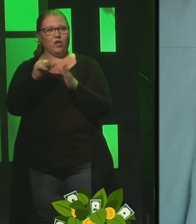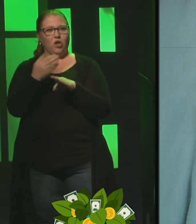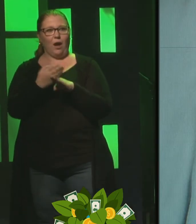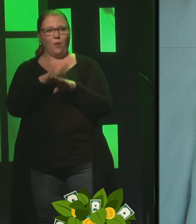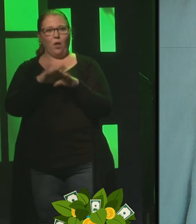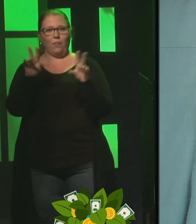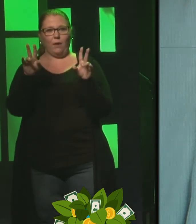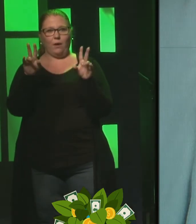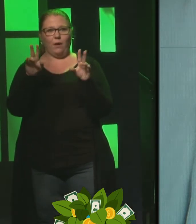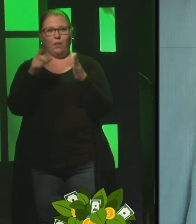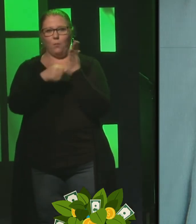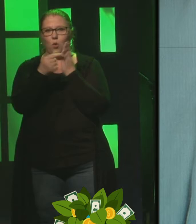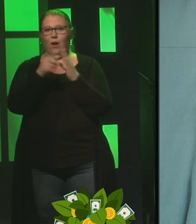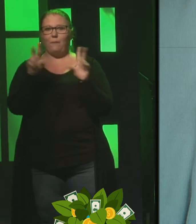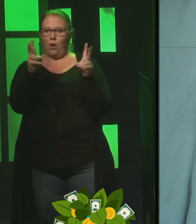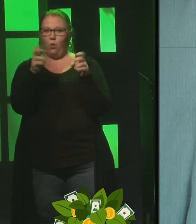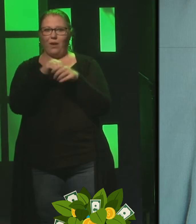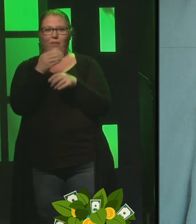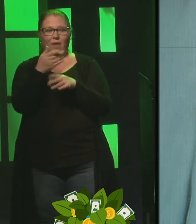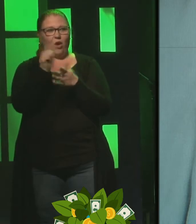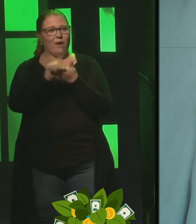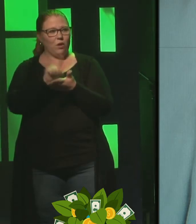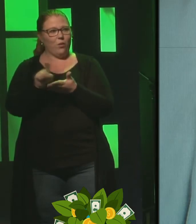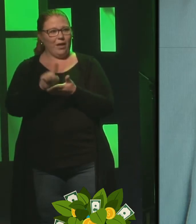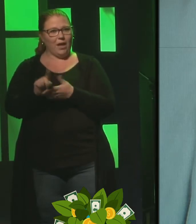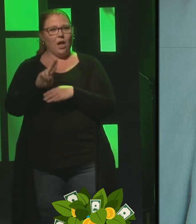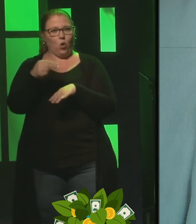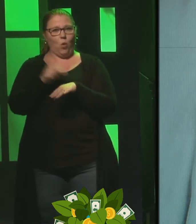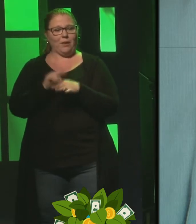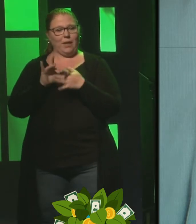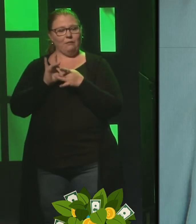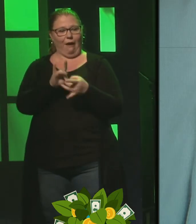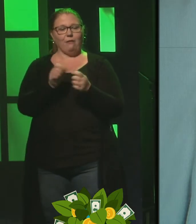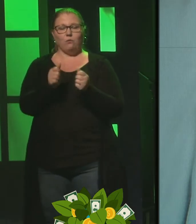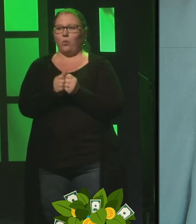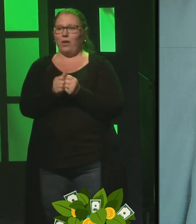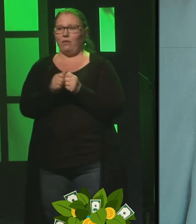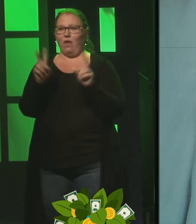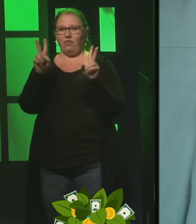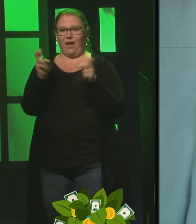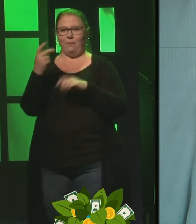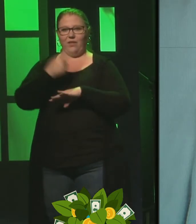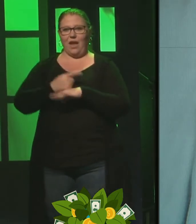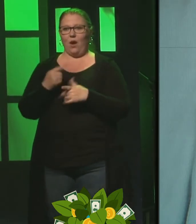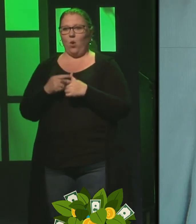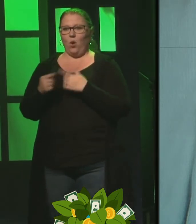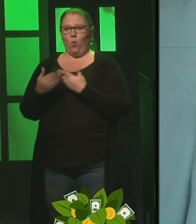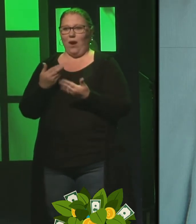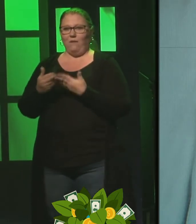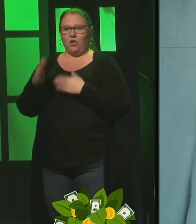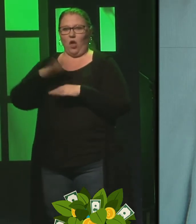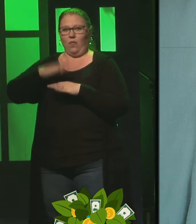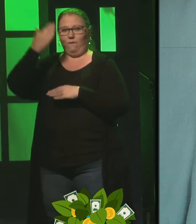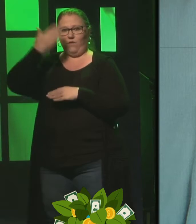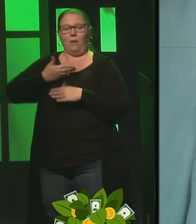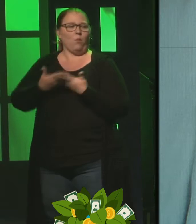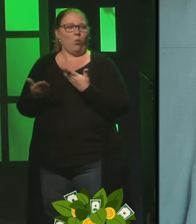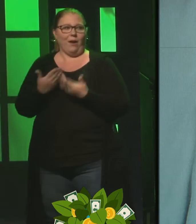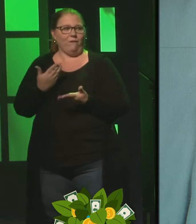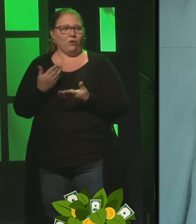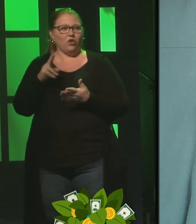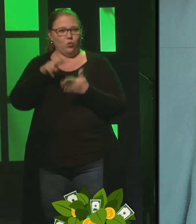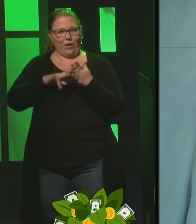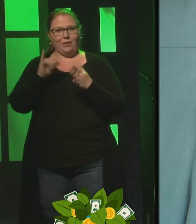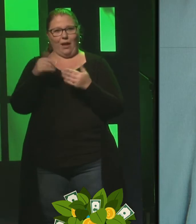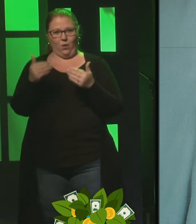and they put a quote in there every week. That quote usually ties in with either the theme of the day or whatever's on the front of the program, but just read that for a second.